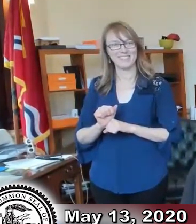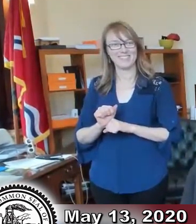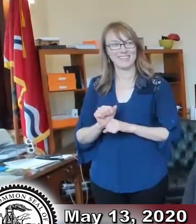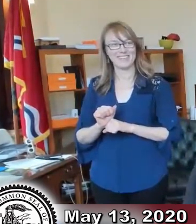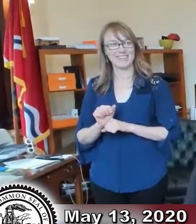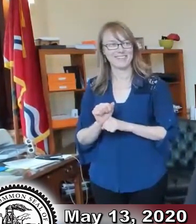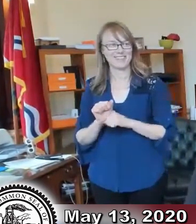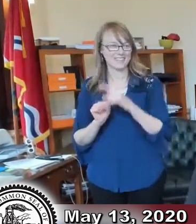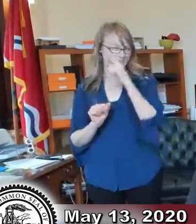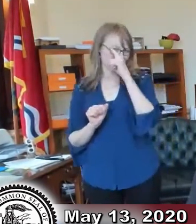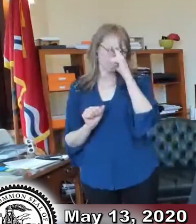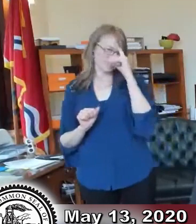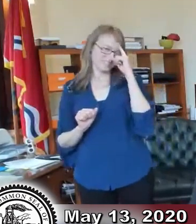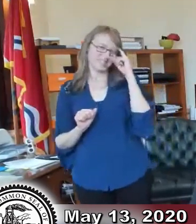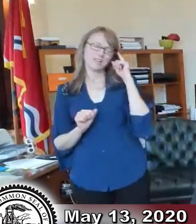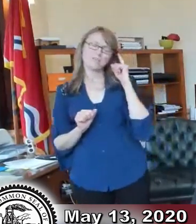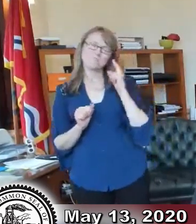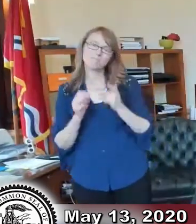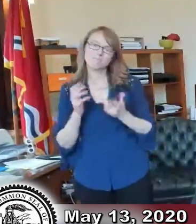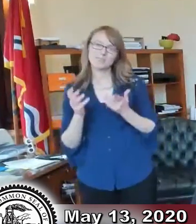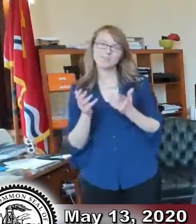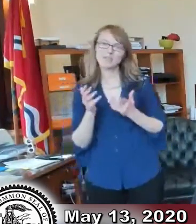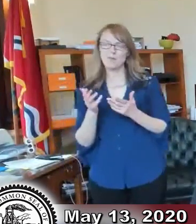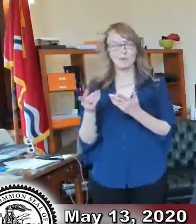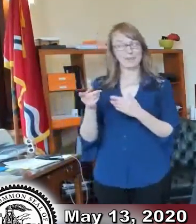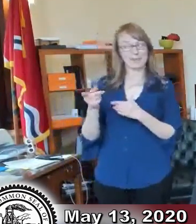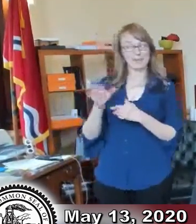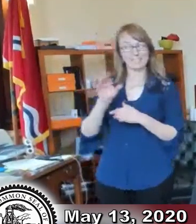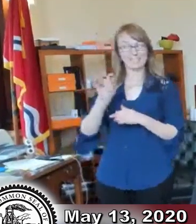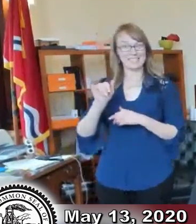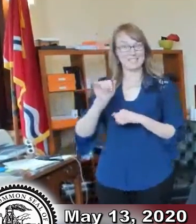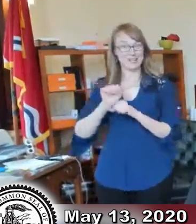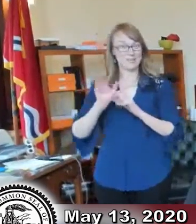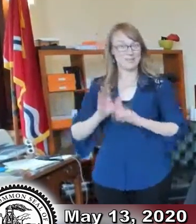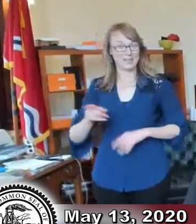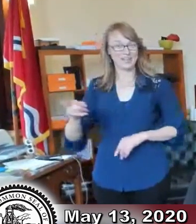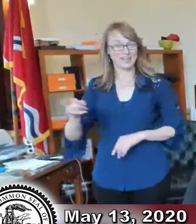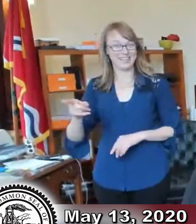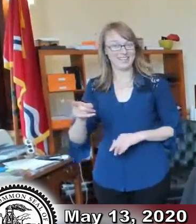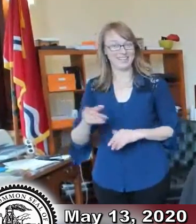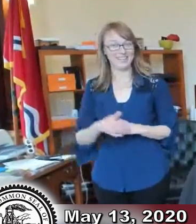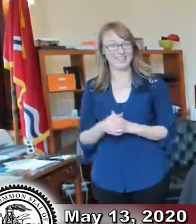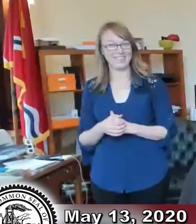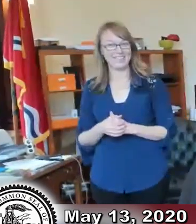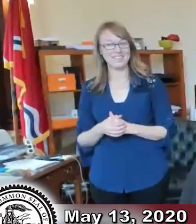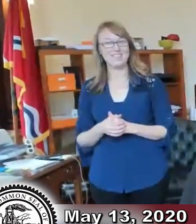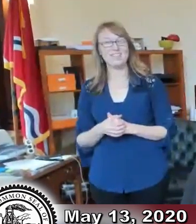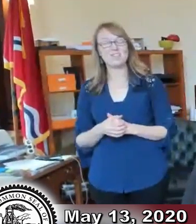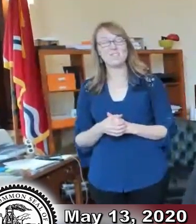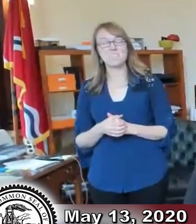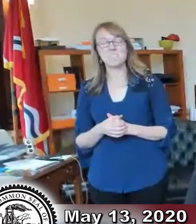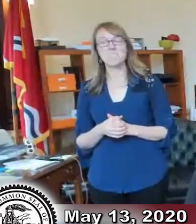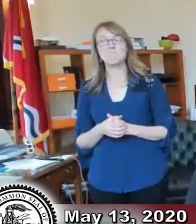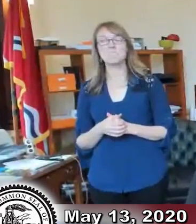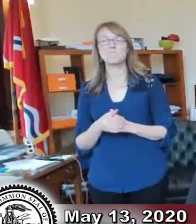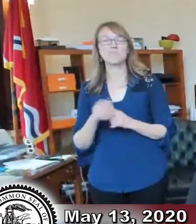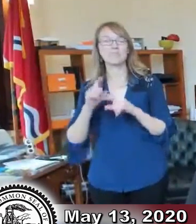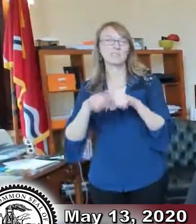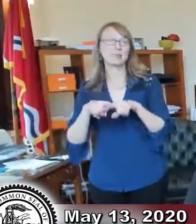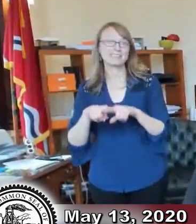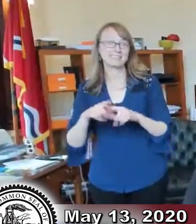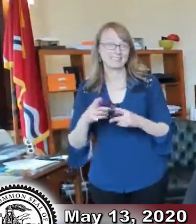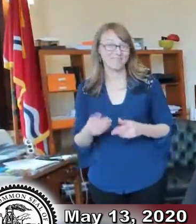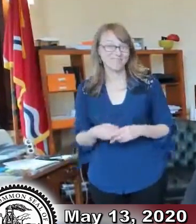Maybe this is a city worker. so it probably is. So I think it depends on what the circumstance is,